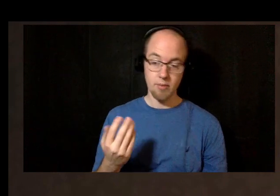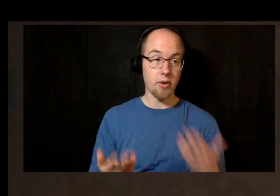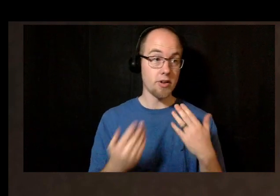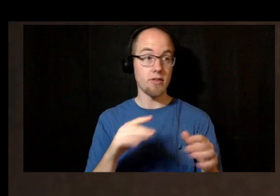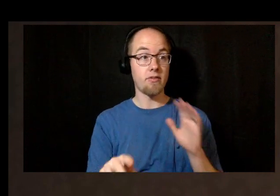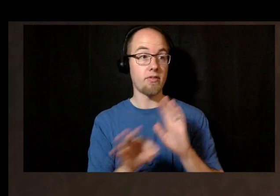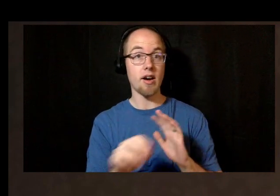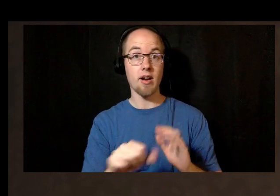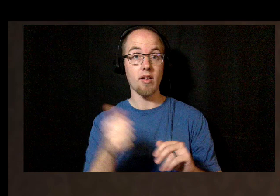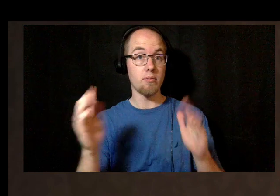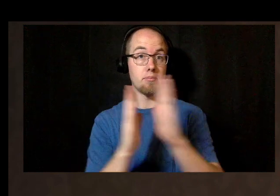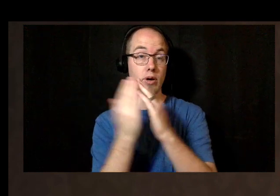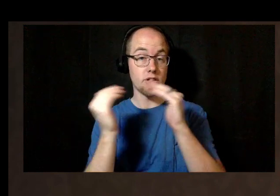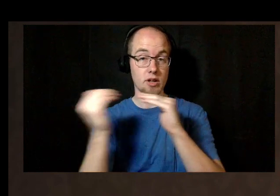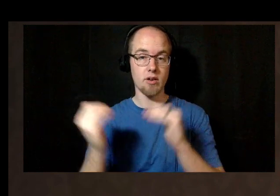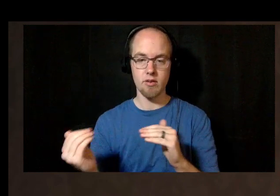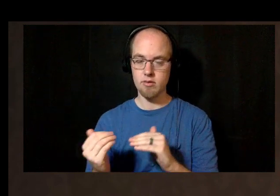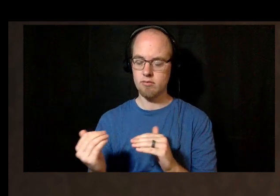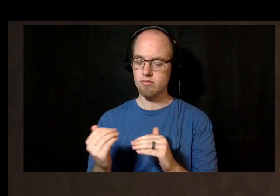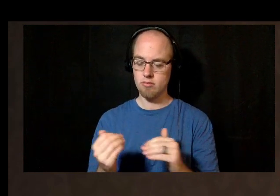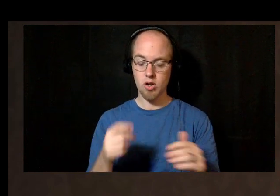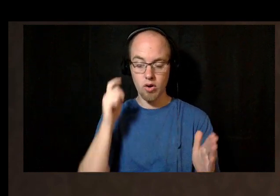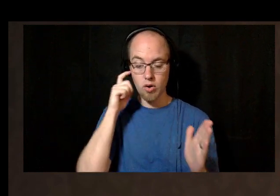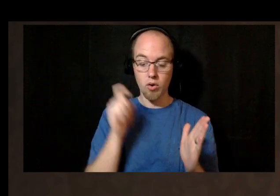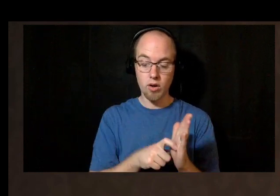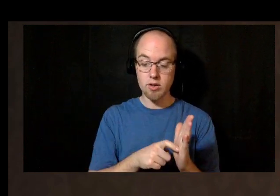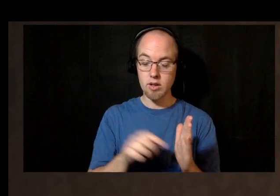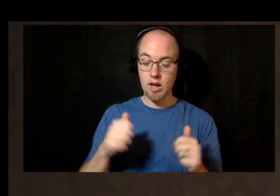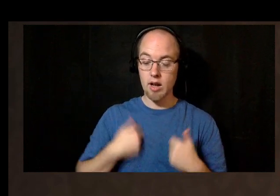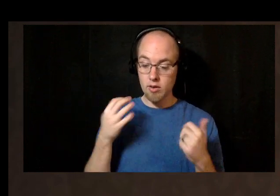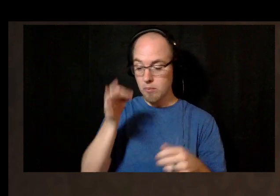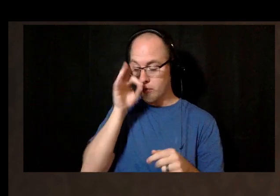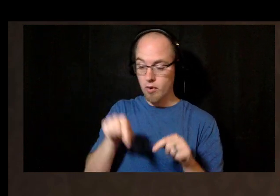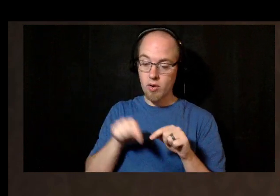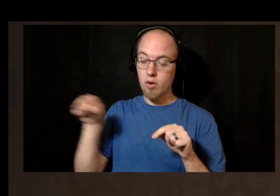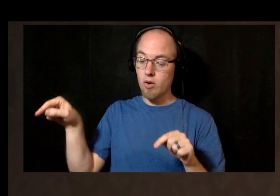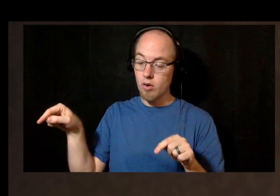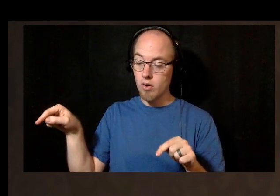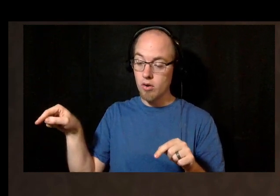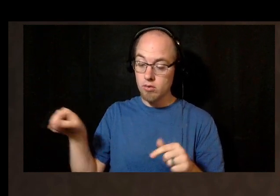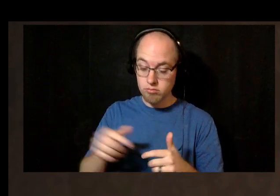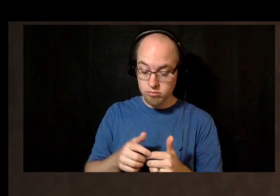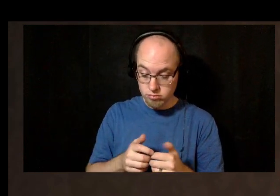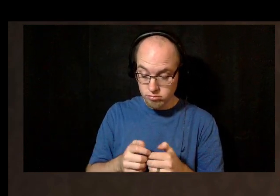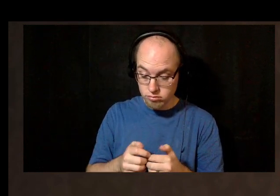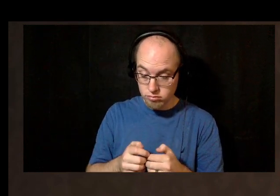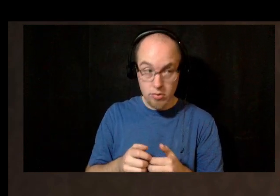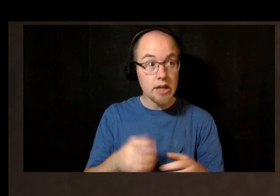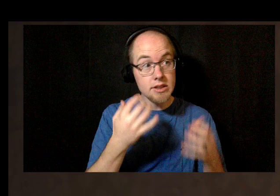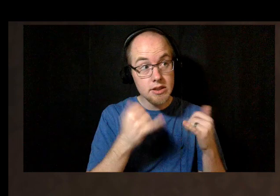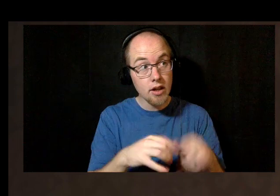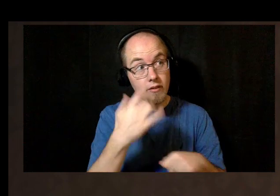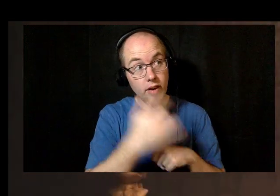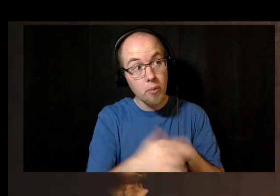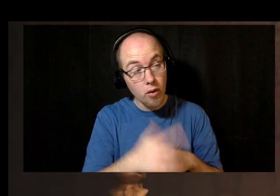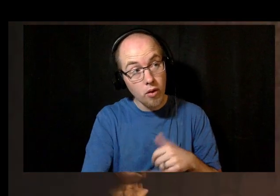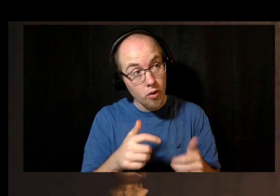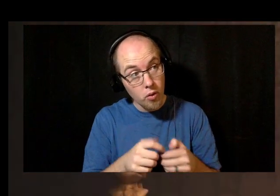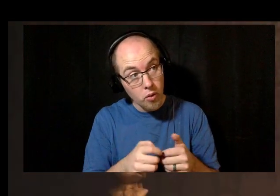bookshelf. And then I noticed he lived in the suburb next to me, so I replied, is it still available?